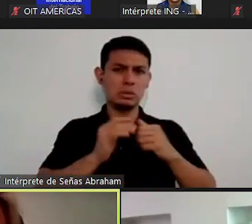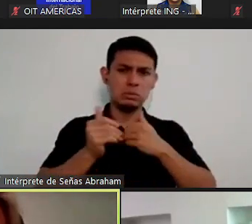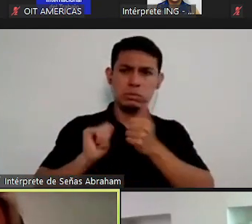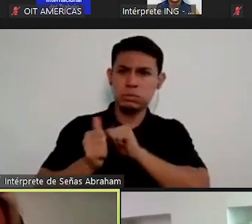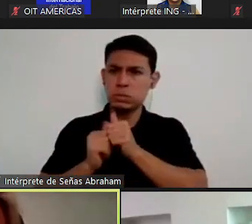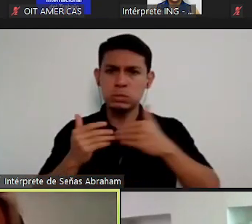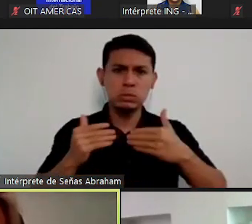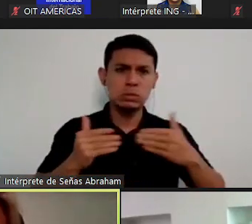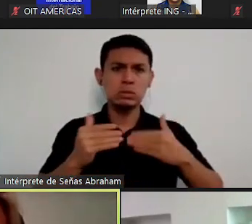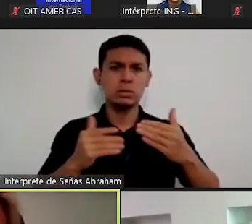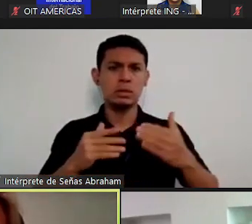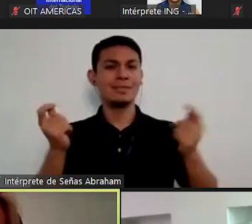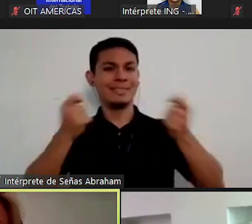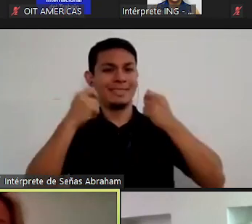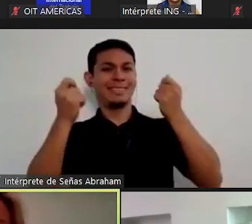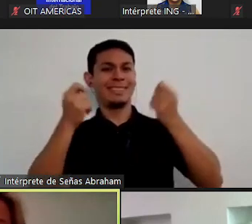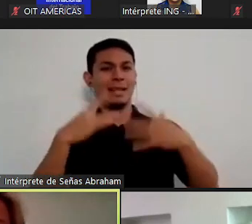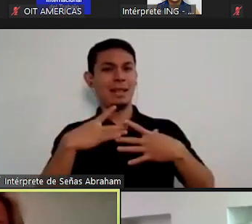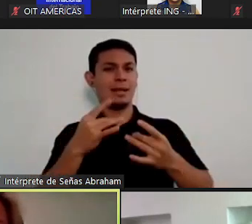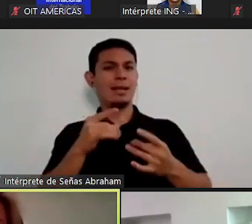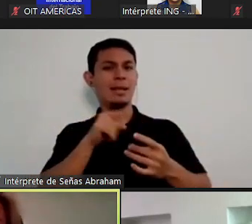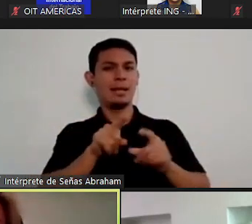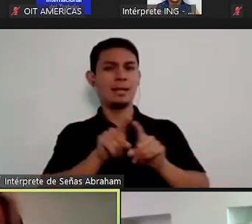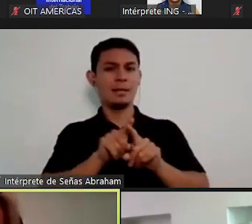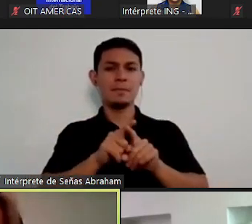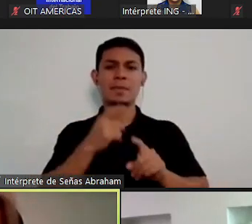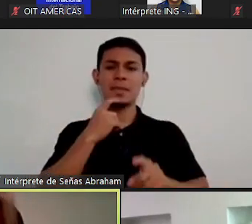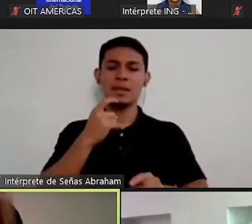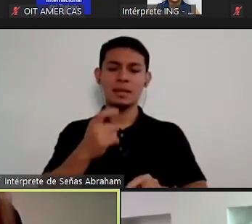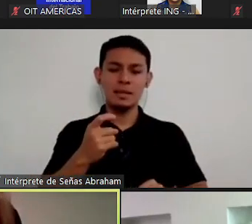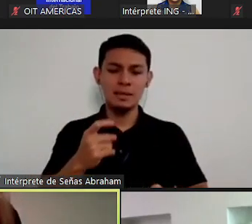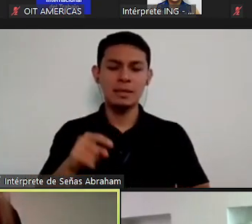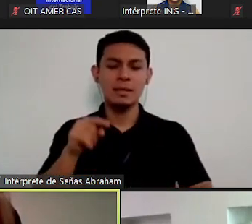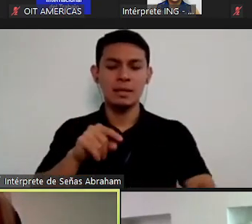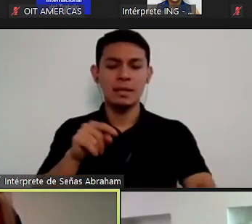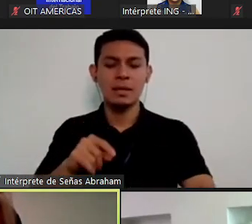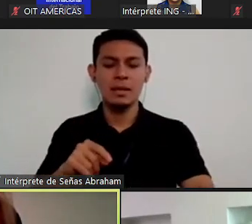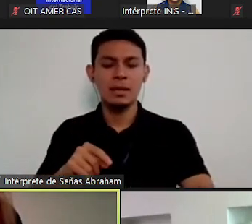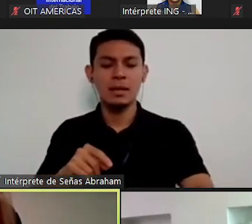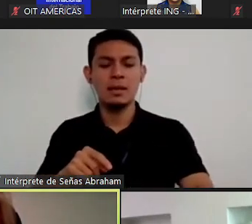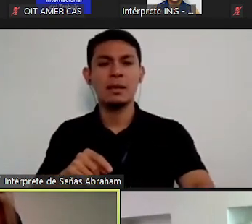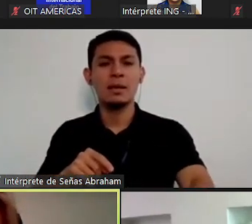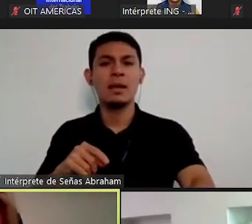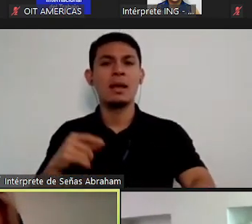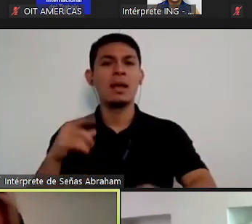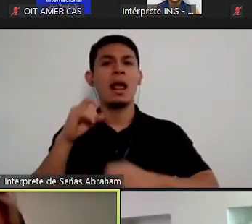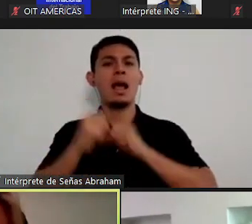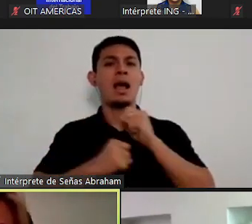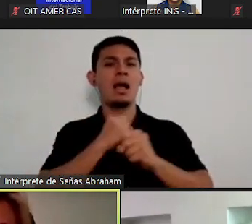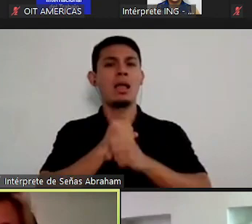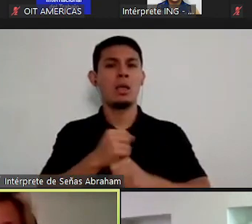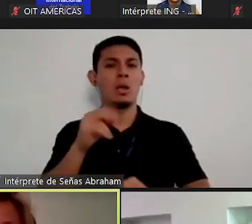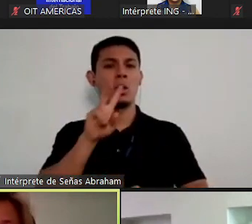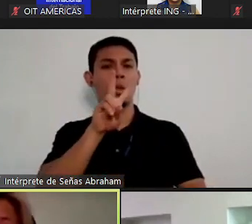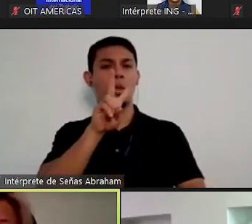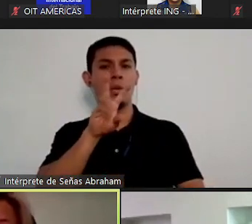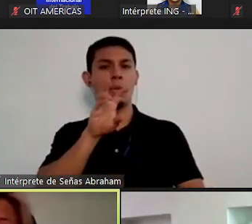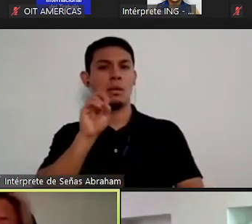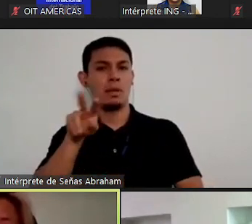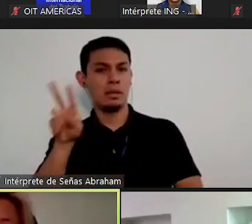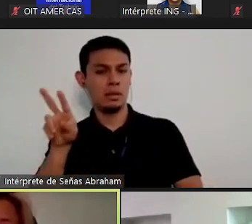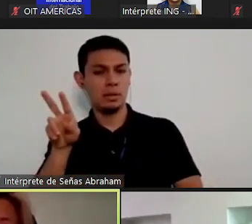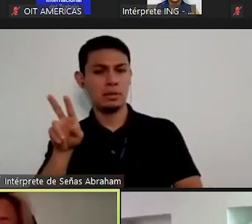competencies and we celebrate the interests that took to a peer revaluation in